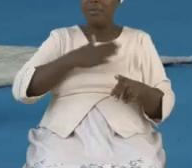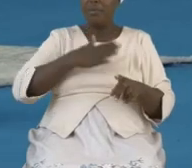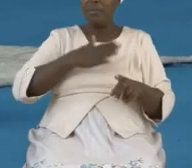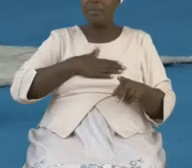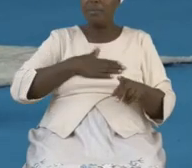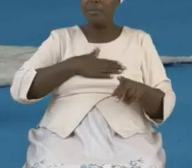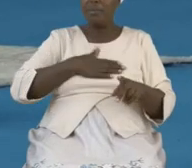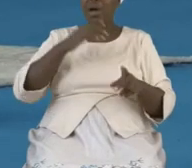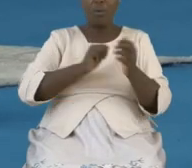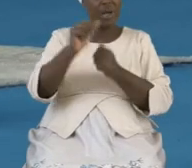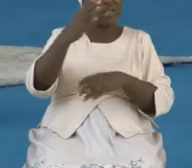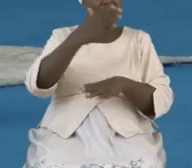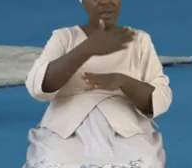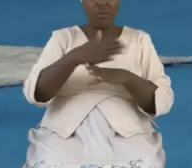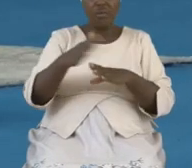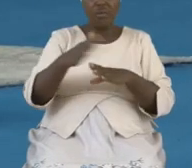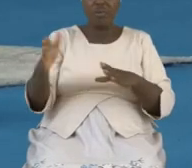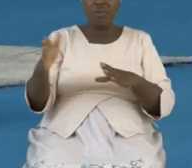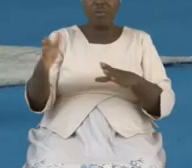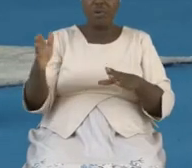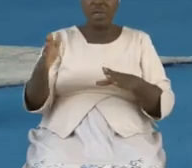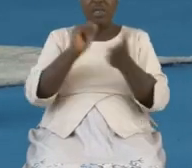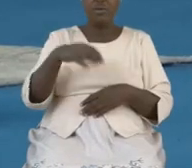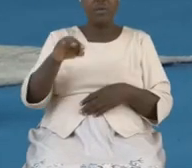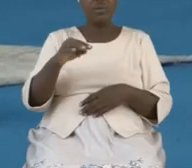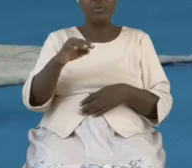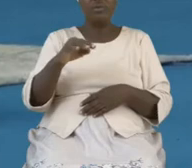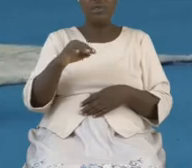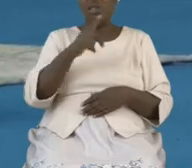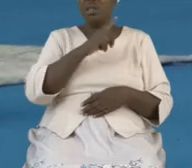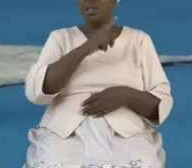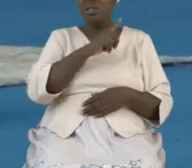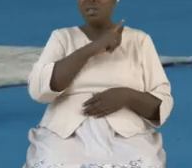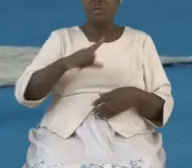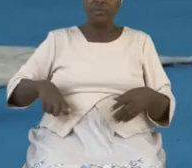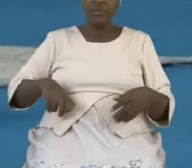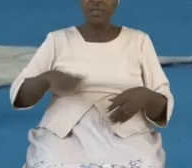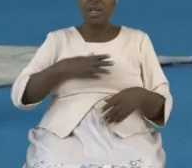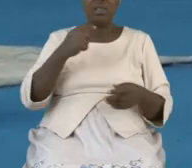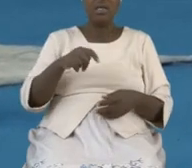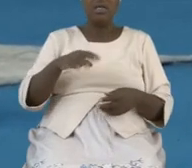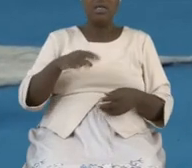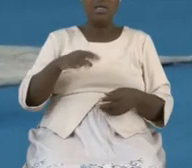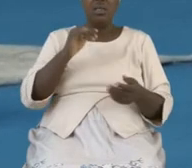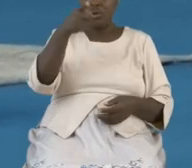away. That's the commandment of God. The God who says, I am God, I change not.